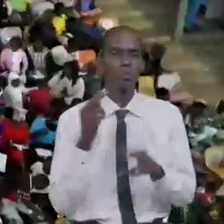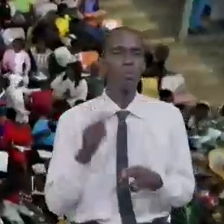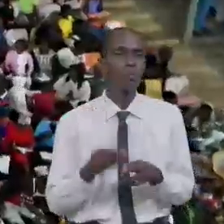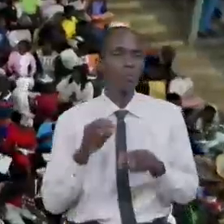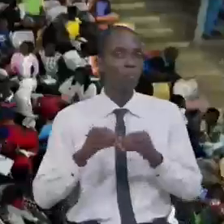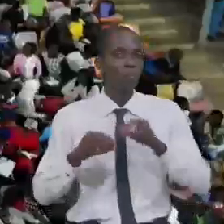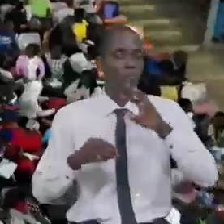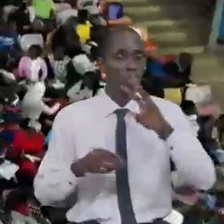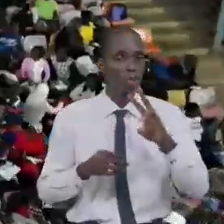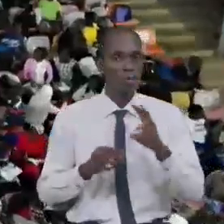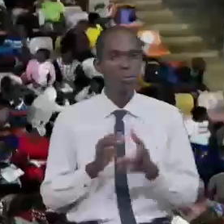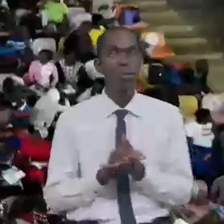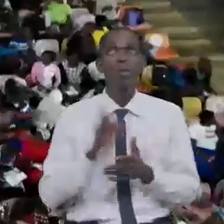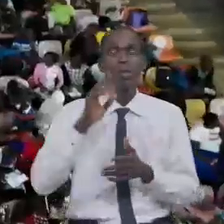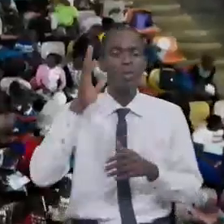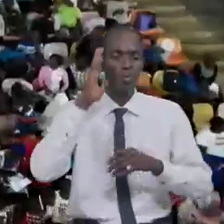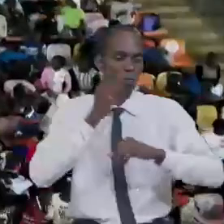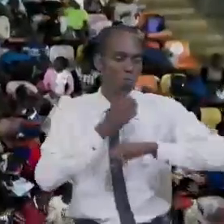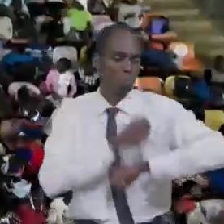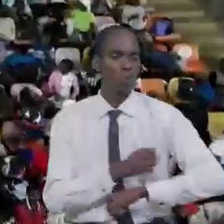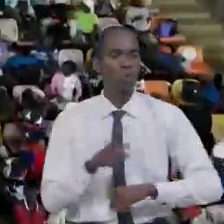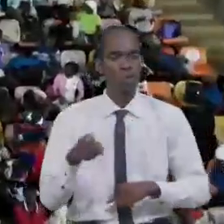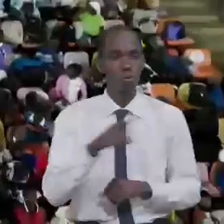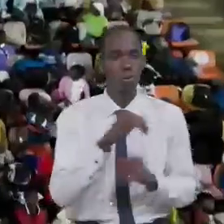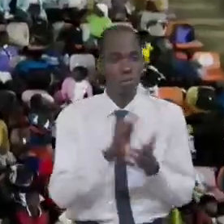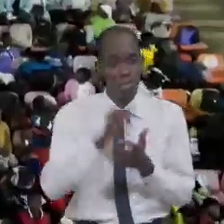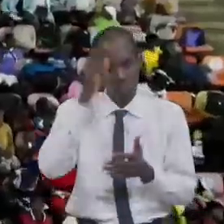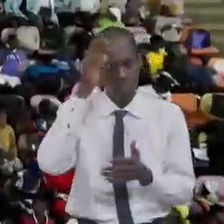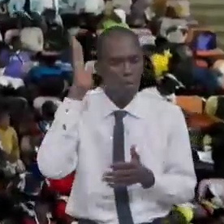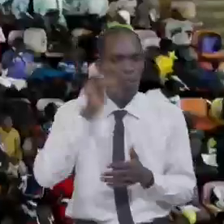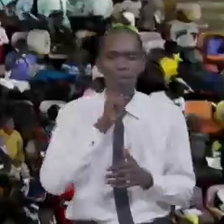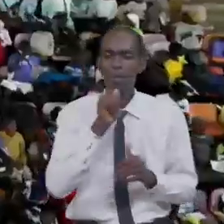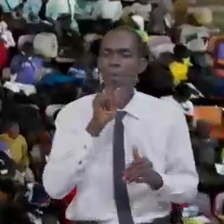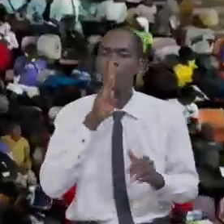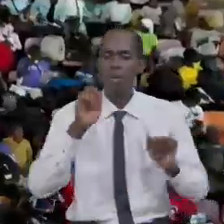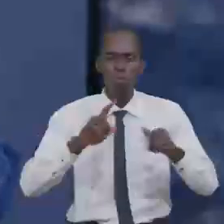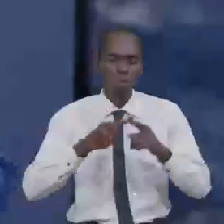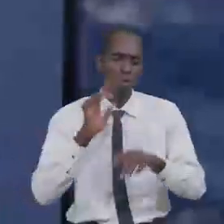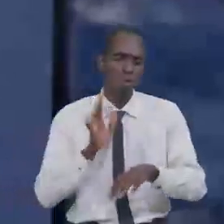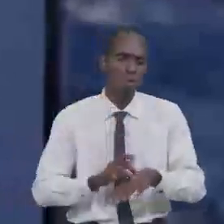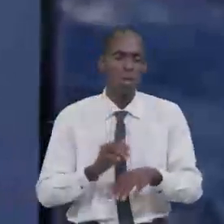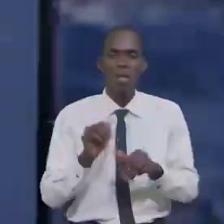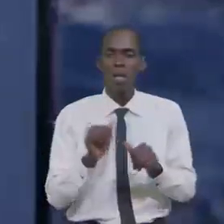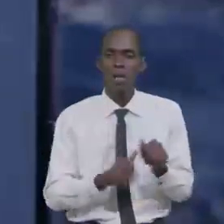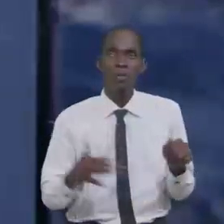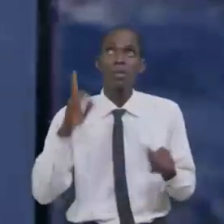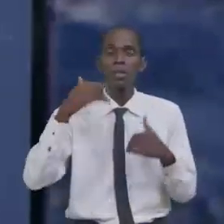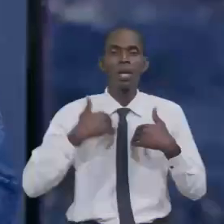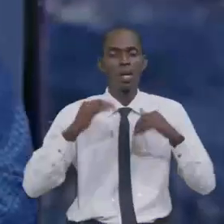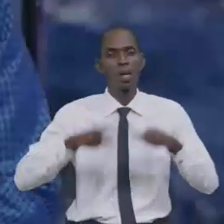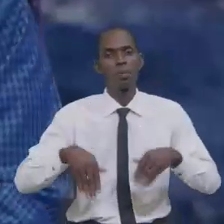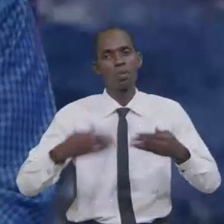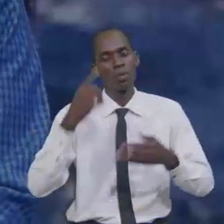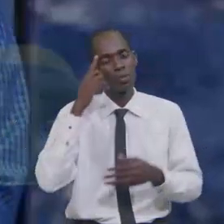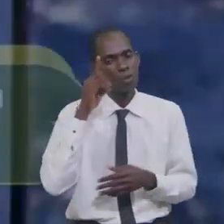will hedge you, that Satan will not be able to touch everything he has provided for you. Job